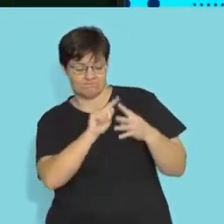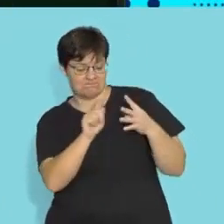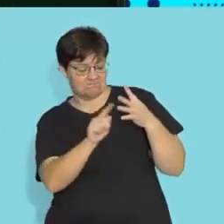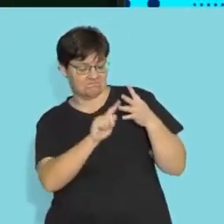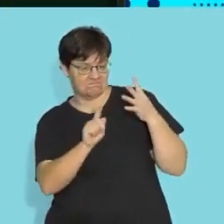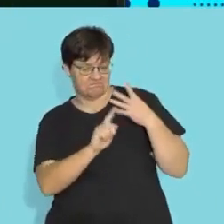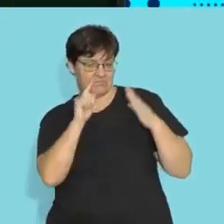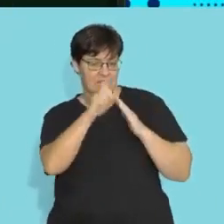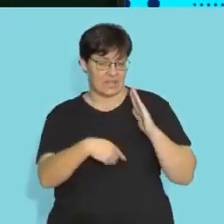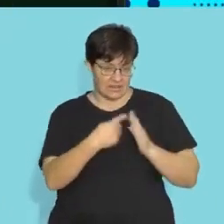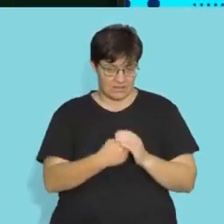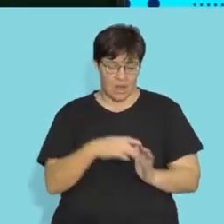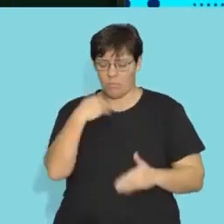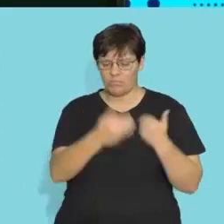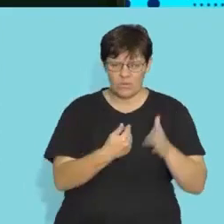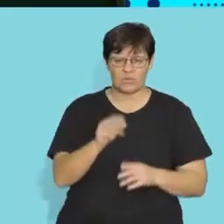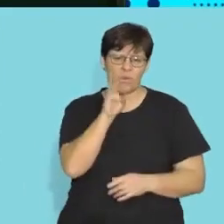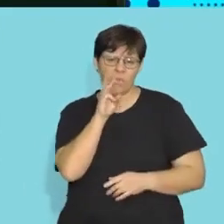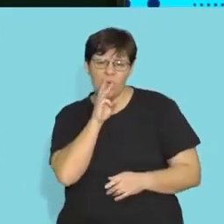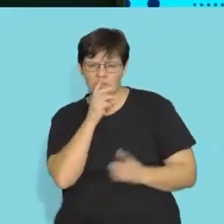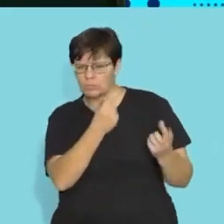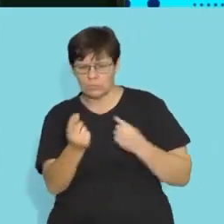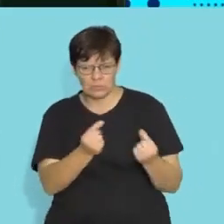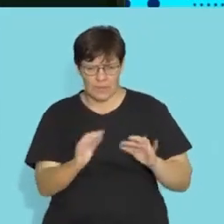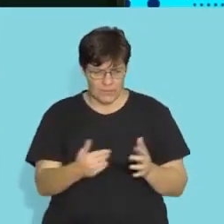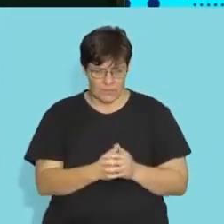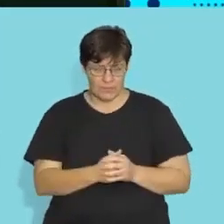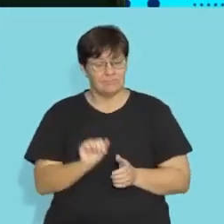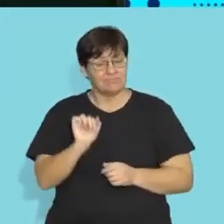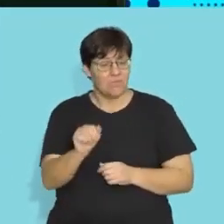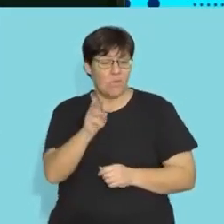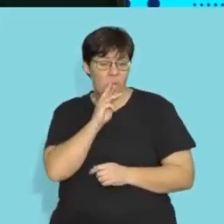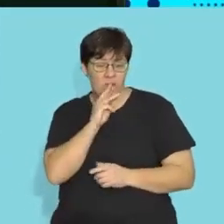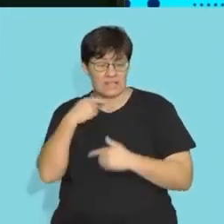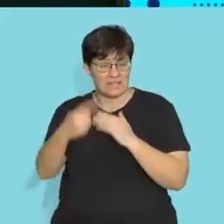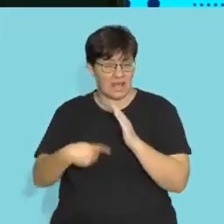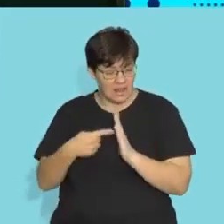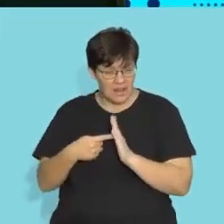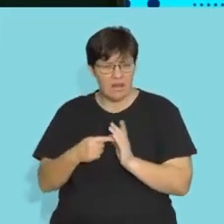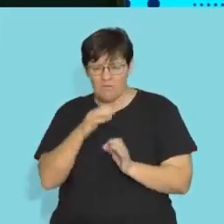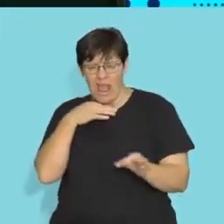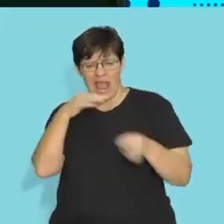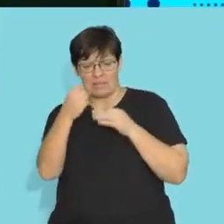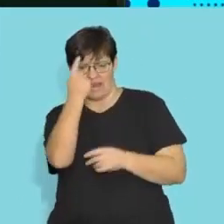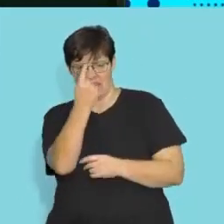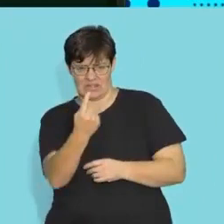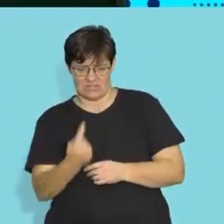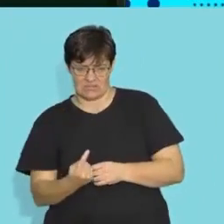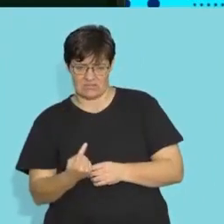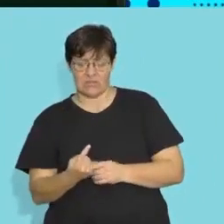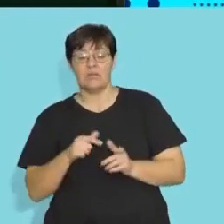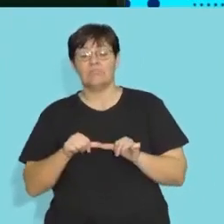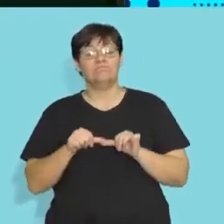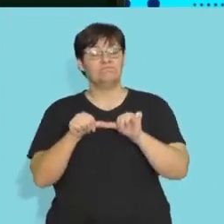different cycles. We've looked at different processes in the water cycle. Let's try and unpack those processes in detail and refer to how